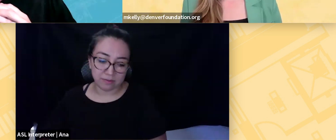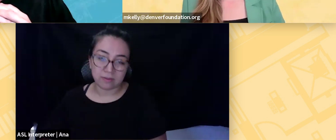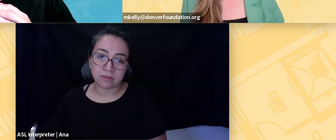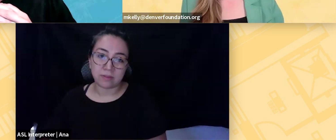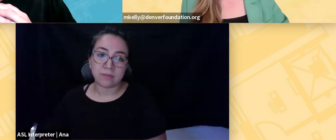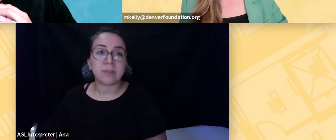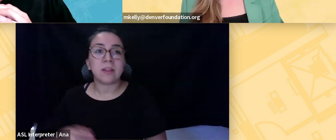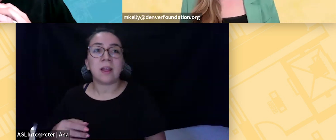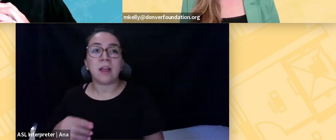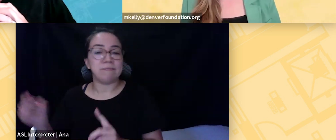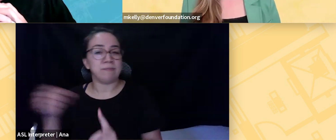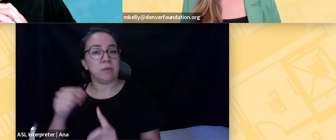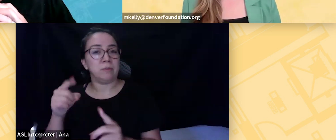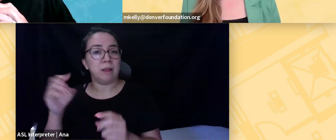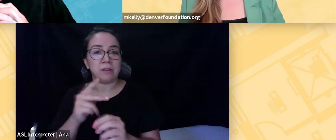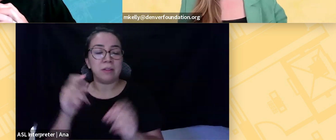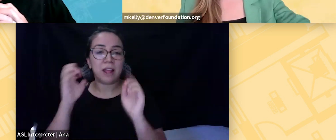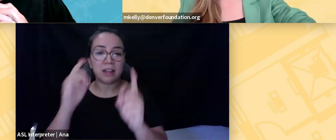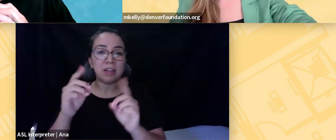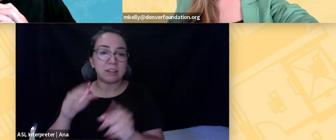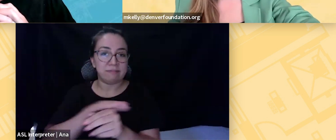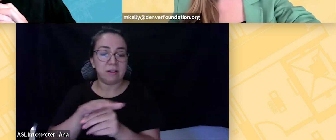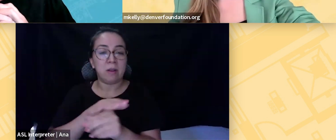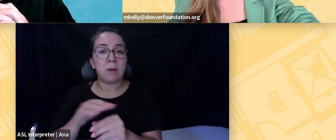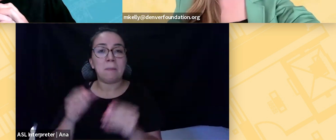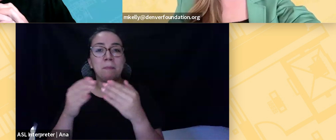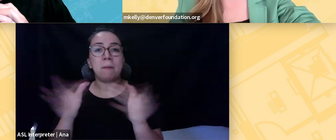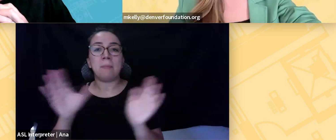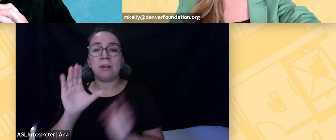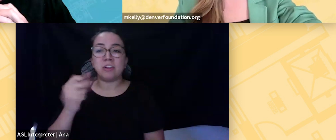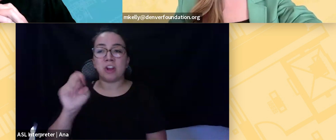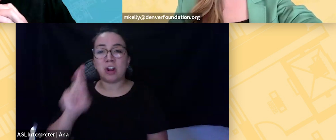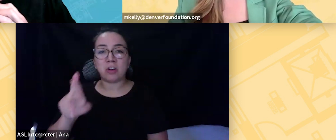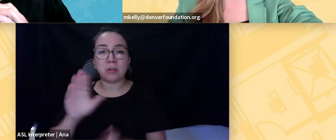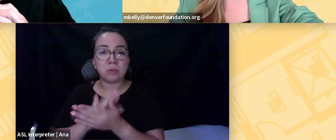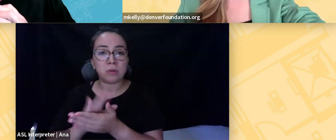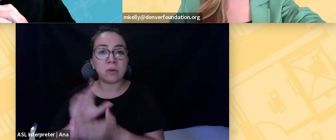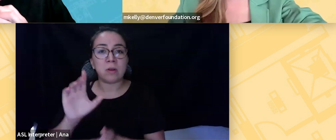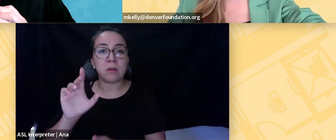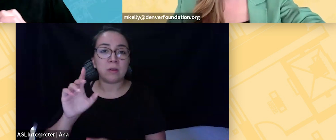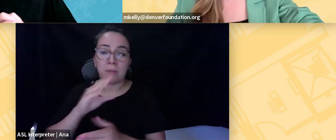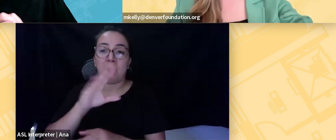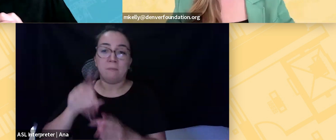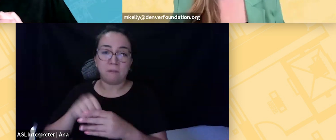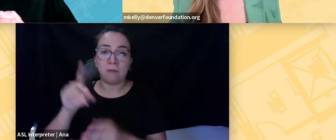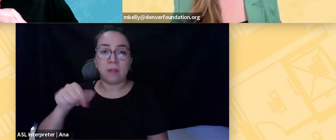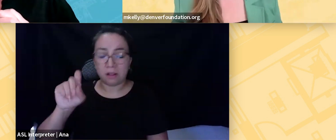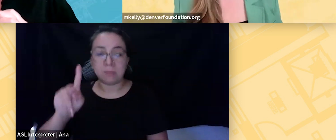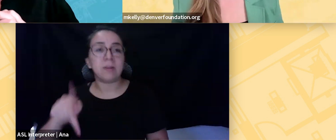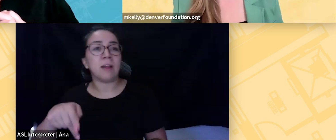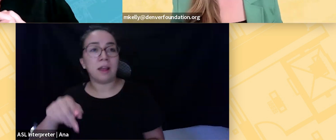And speaking in the education area, are public charter schools, those part of DPS, eligible for CGP? Yes.